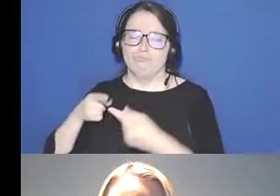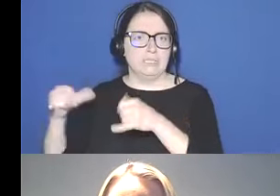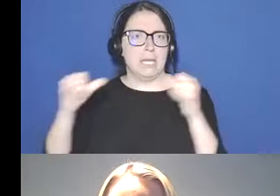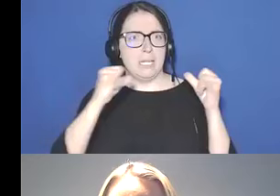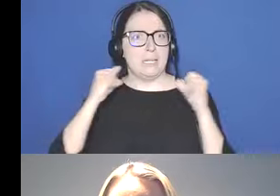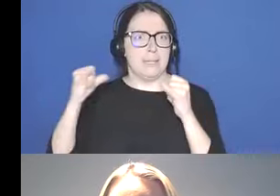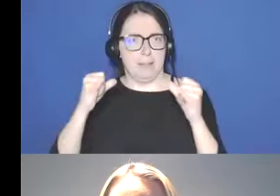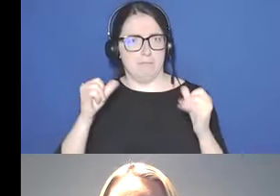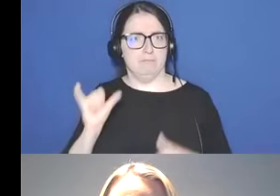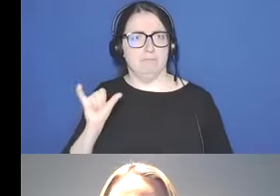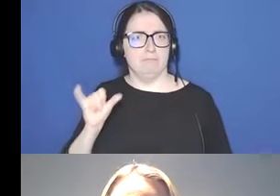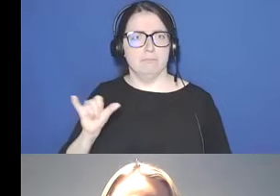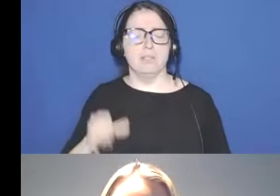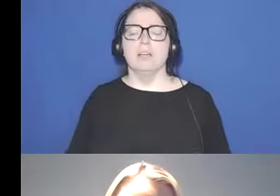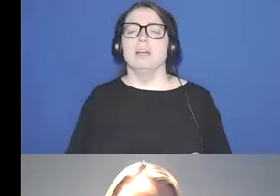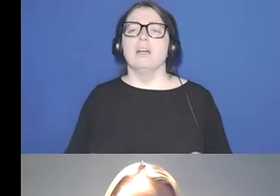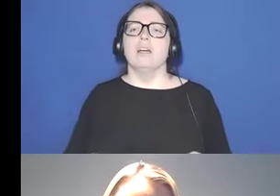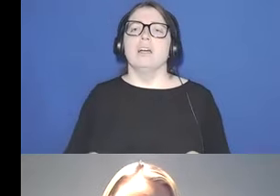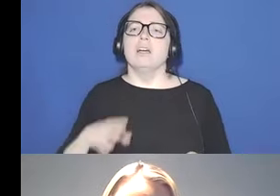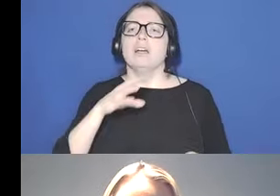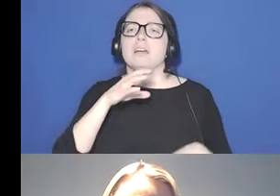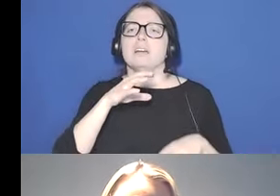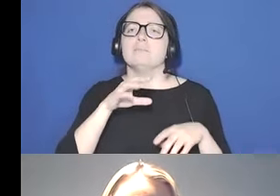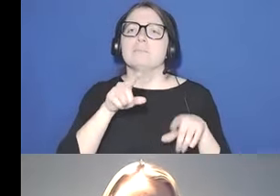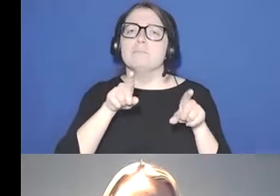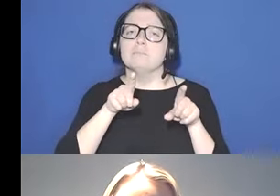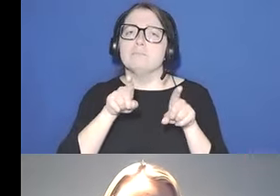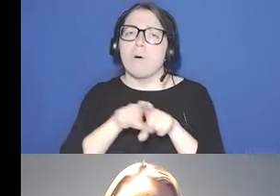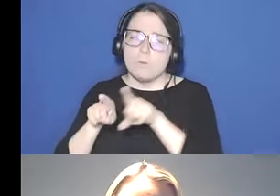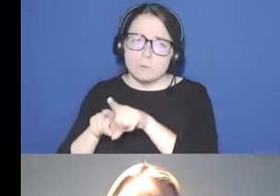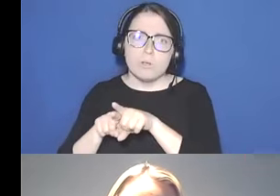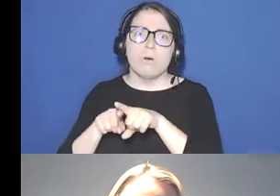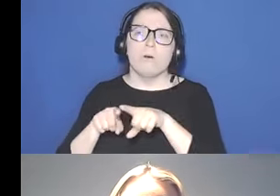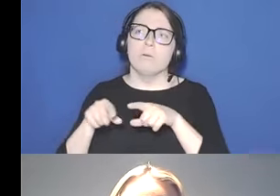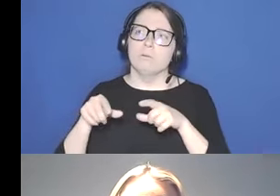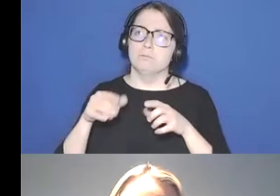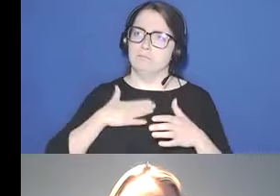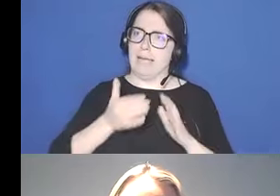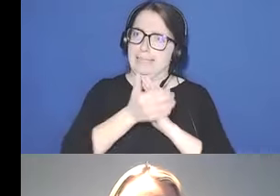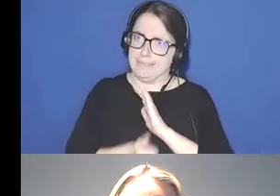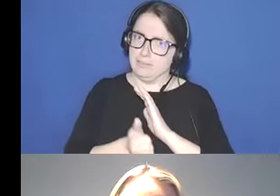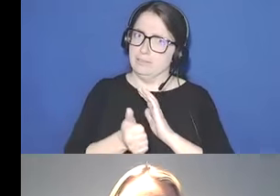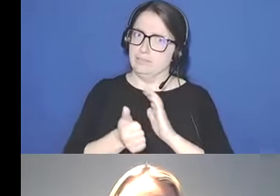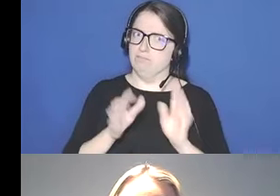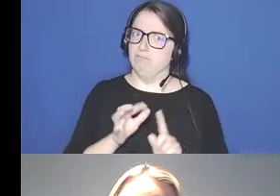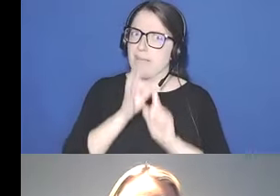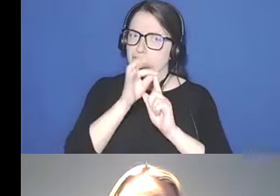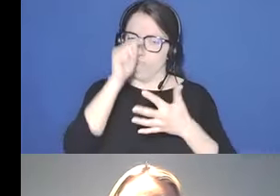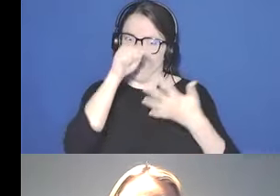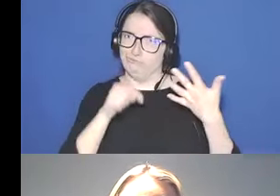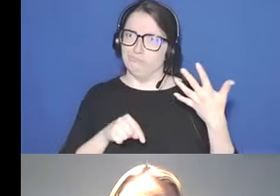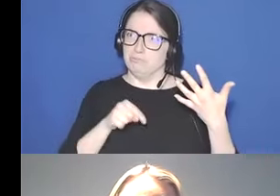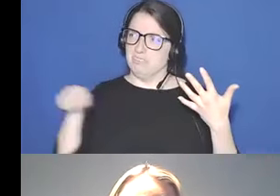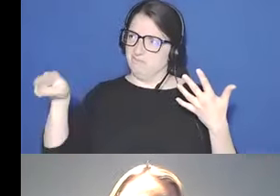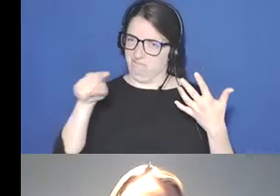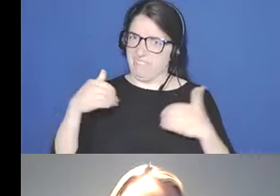I struggle with, but also have some of this like unique talents that I do as well. And so, I think a lot